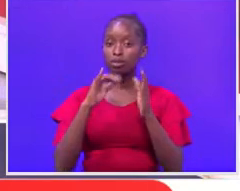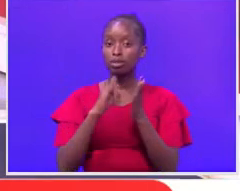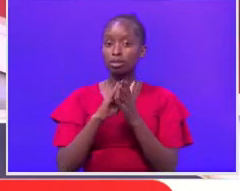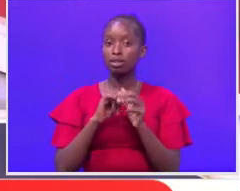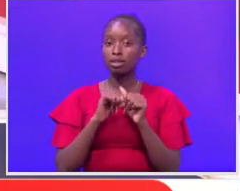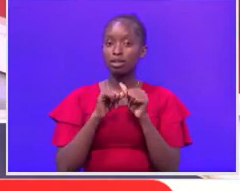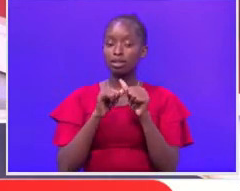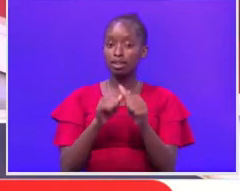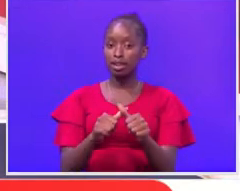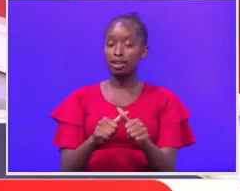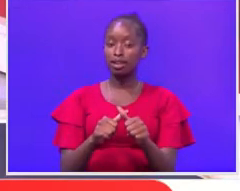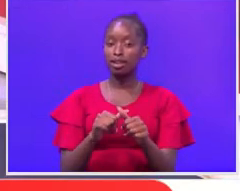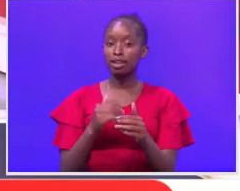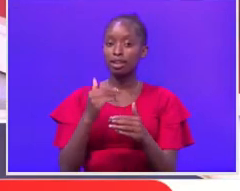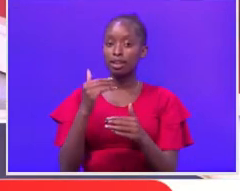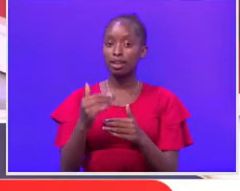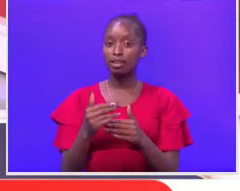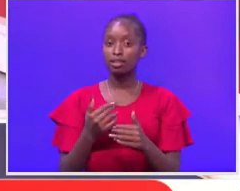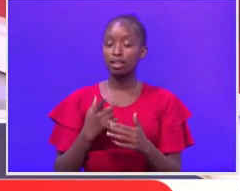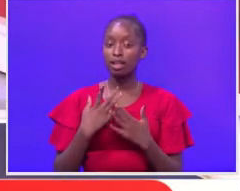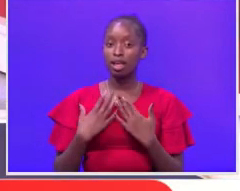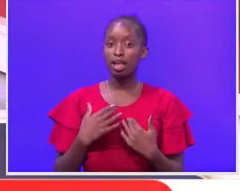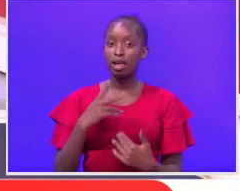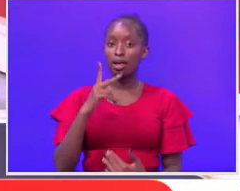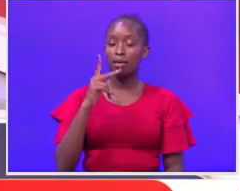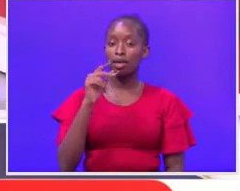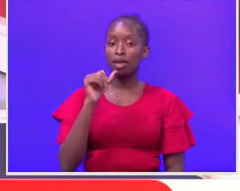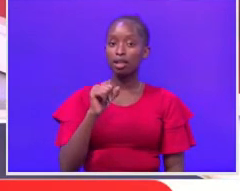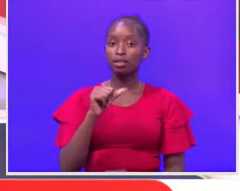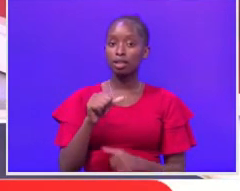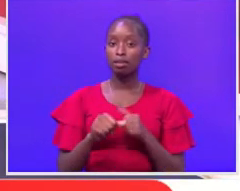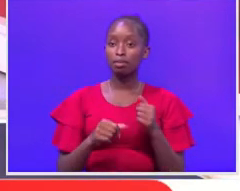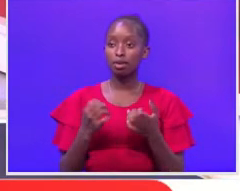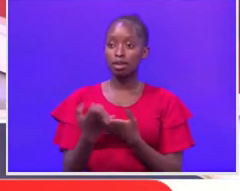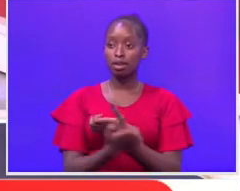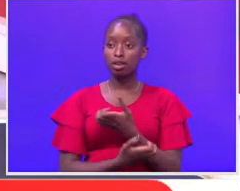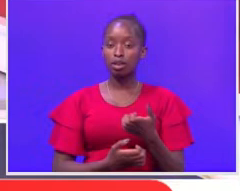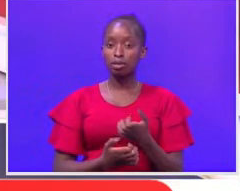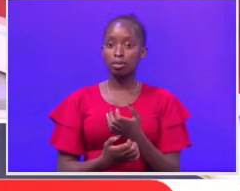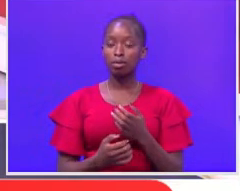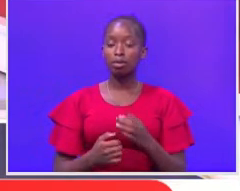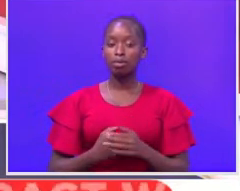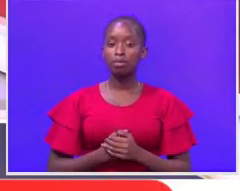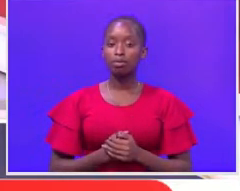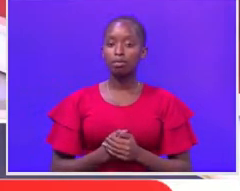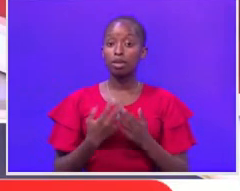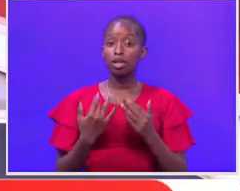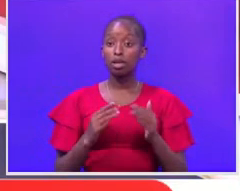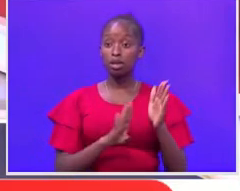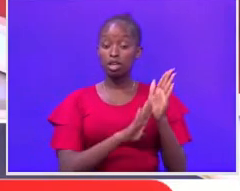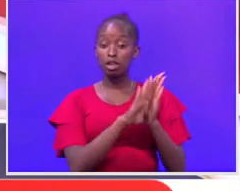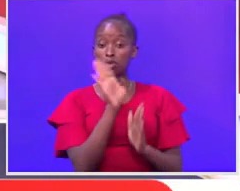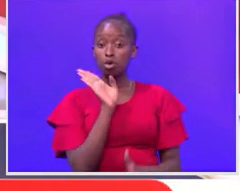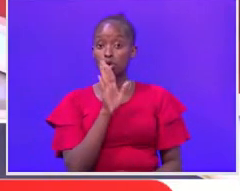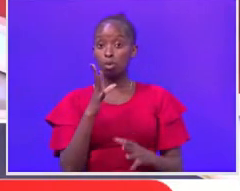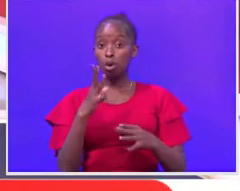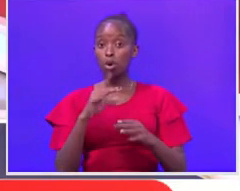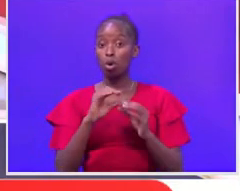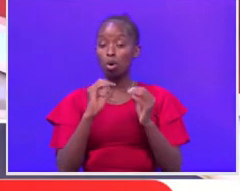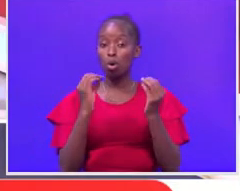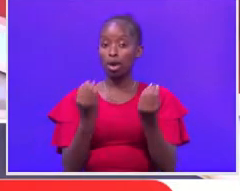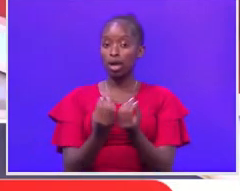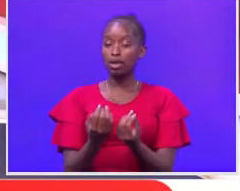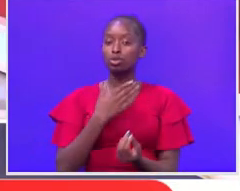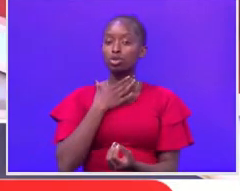your way shortly. She's Principal Secretary for Blue Economy and Fisheries. Maendeleo ya Wanawake organization is set to conduct